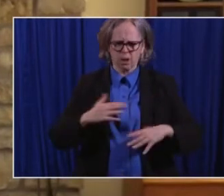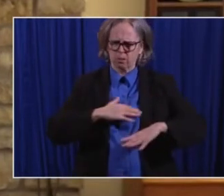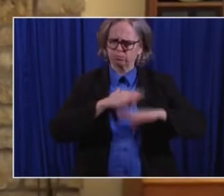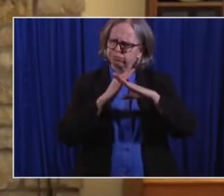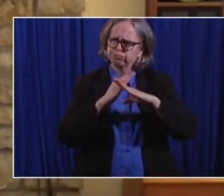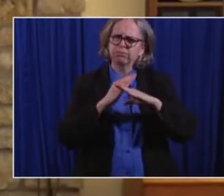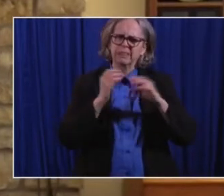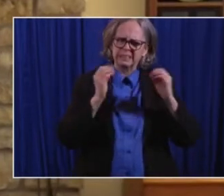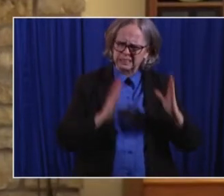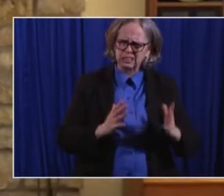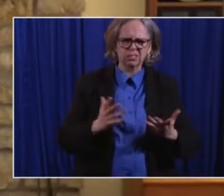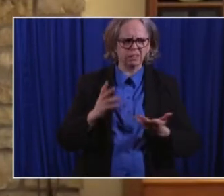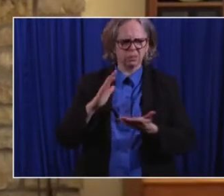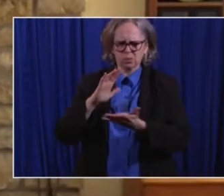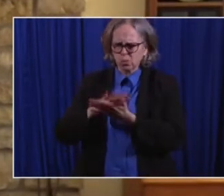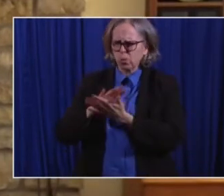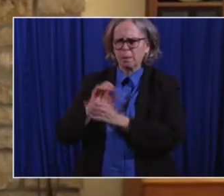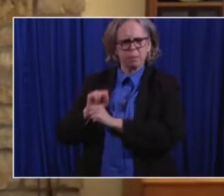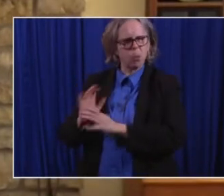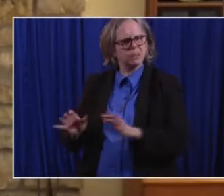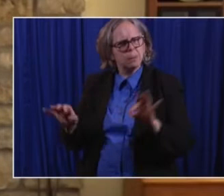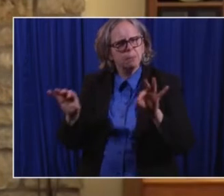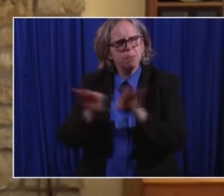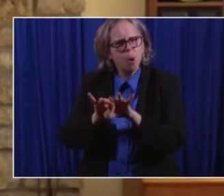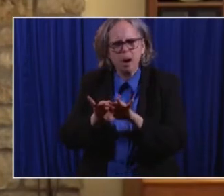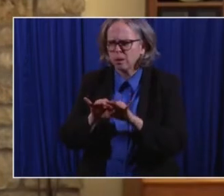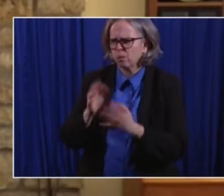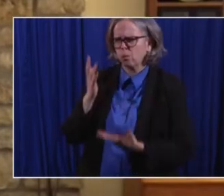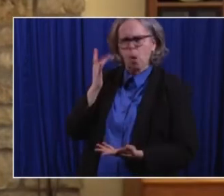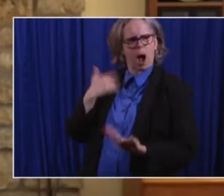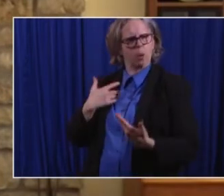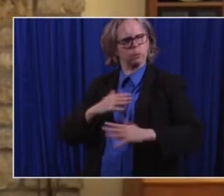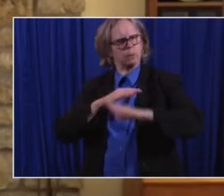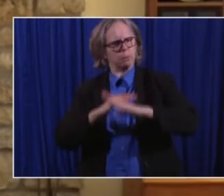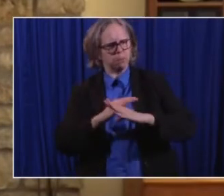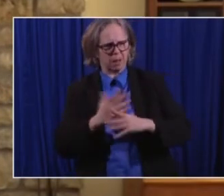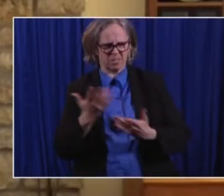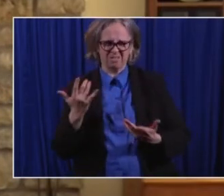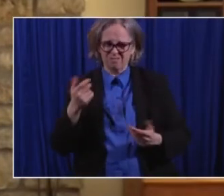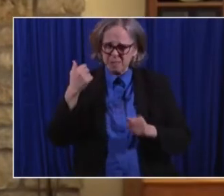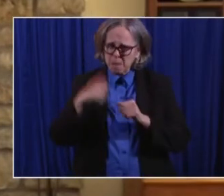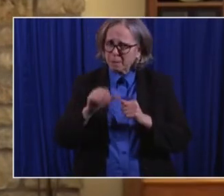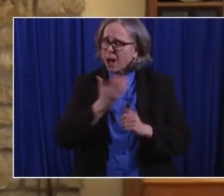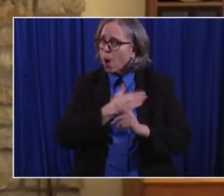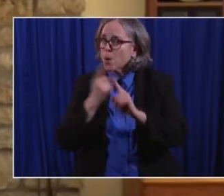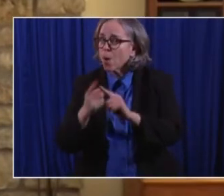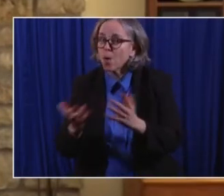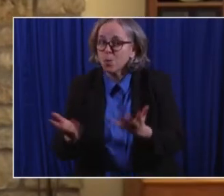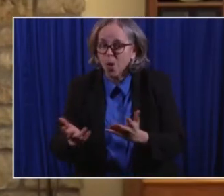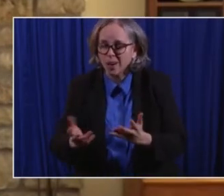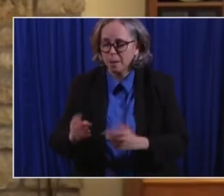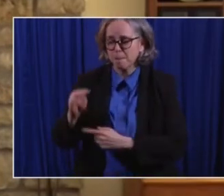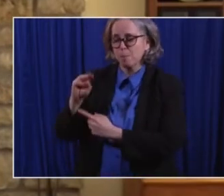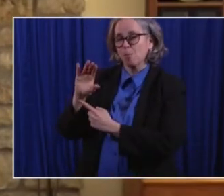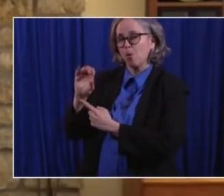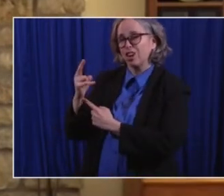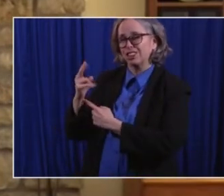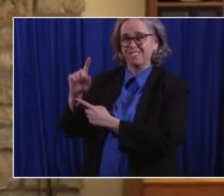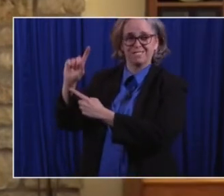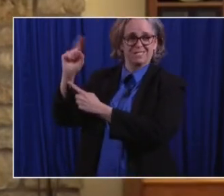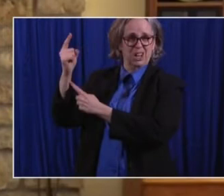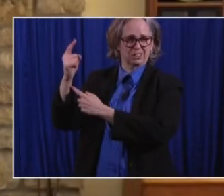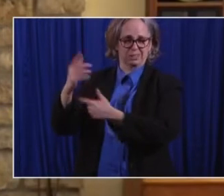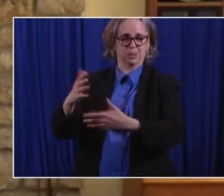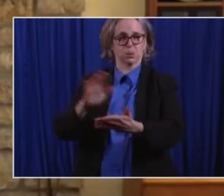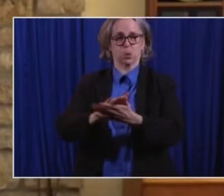personnel, our goal, of course, as we've said, is to have all our students back in school in person by March